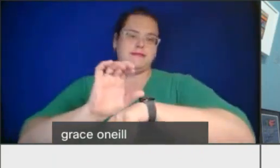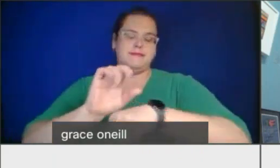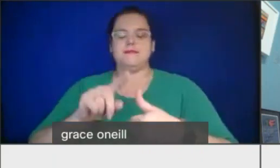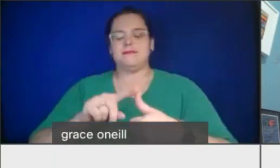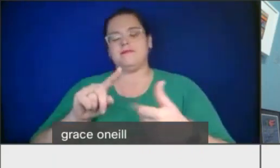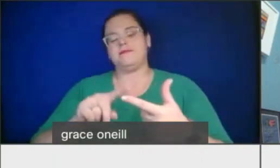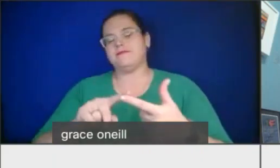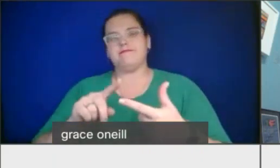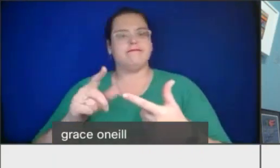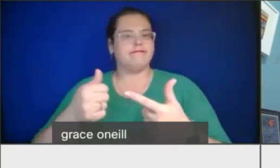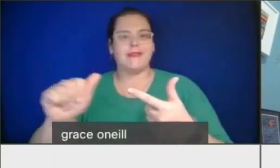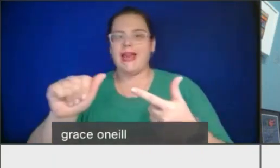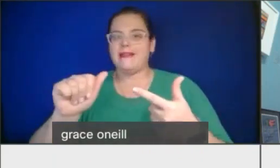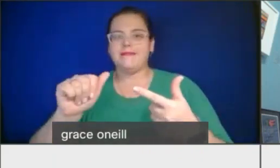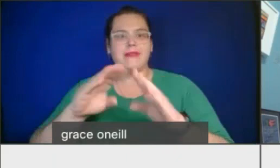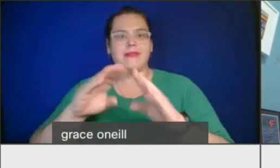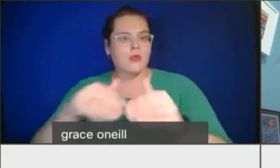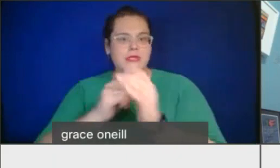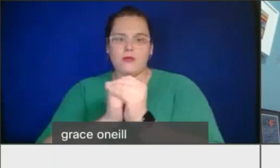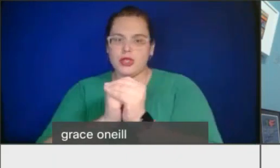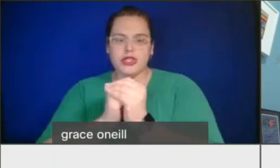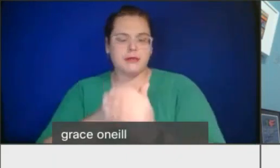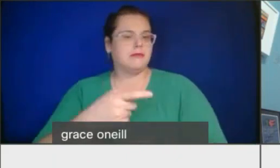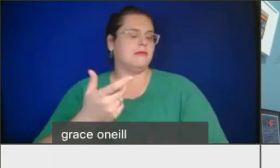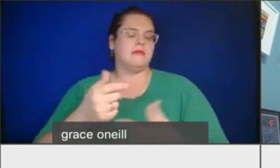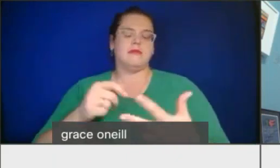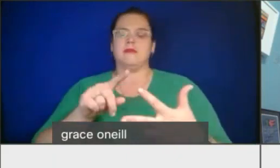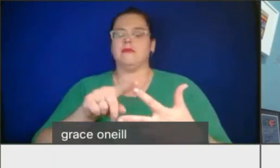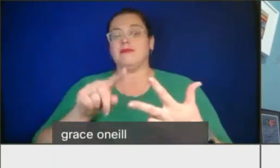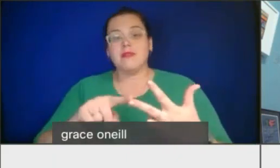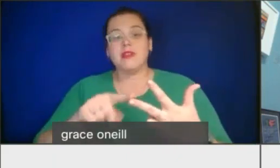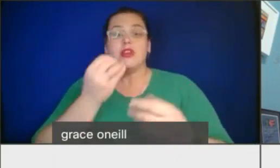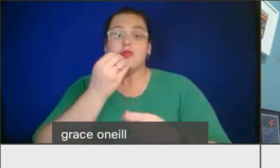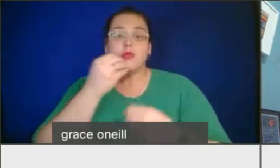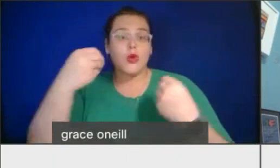any house of worship, grocery stores,